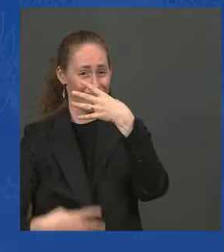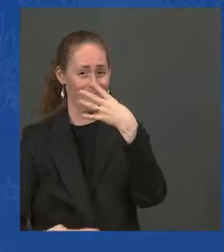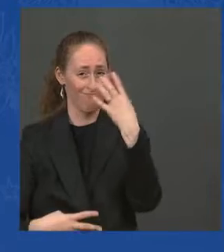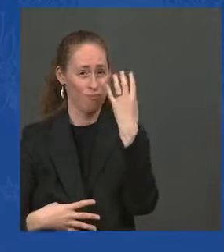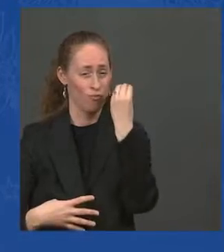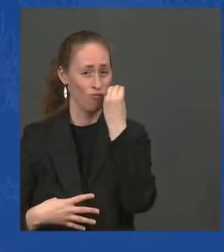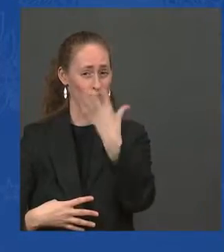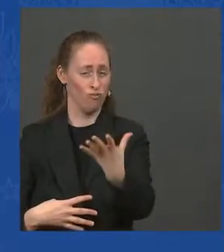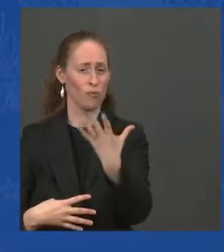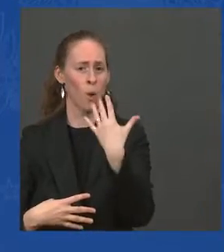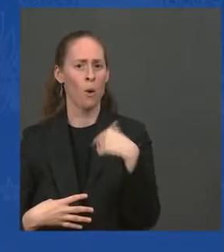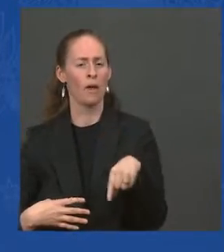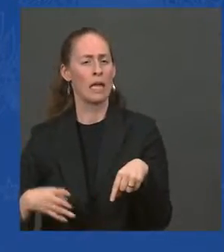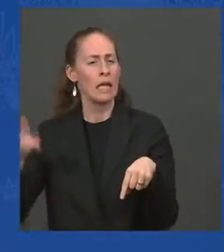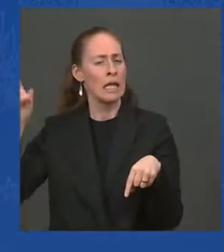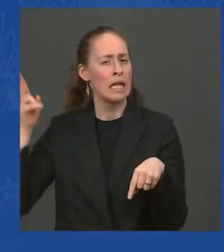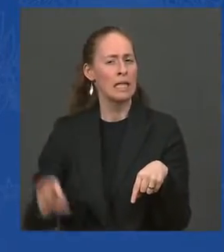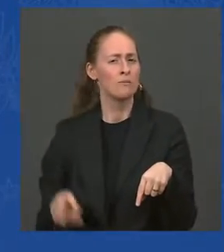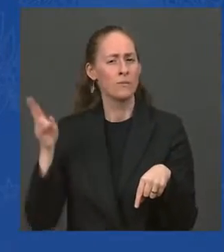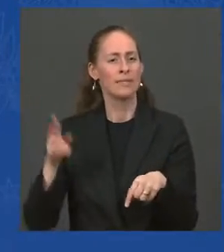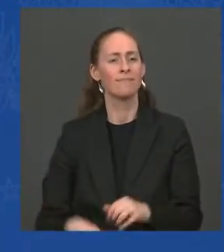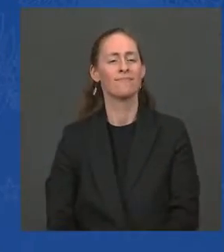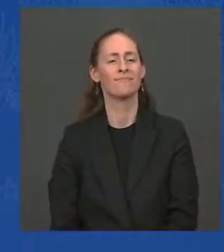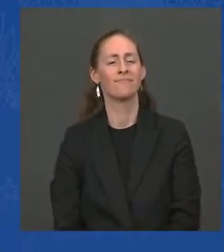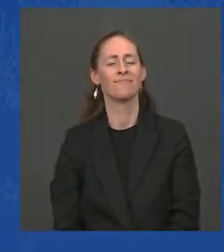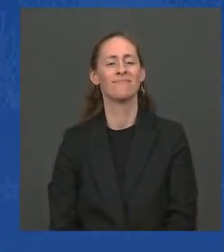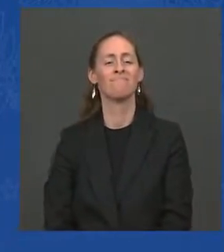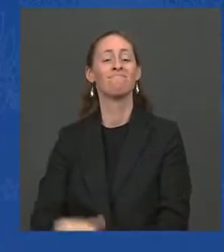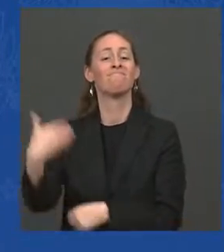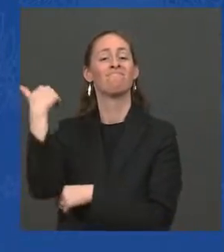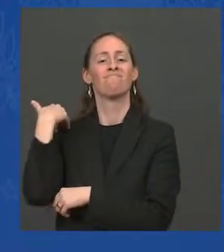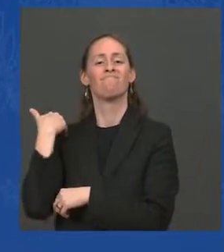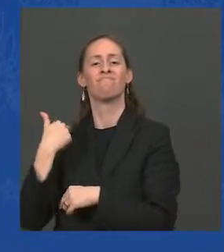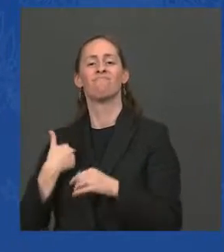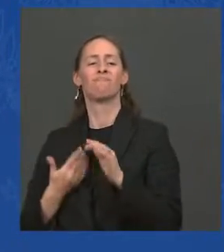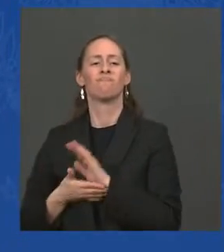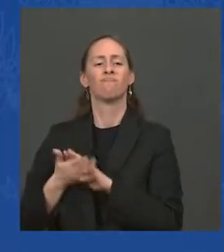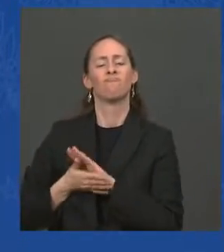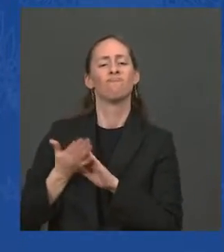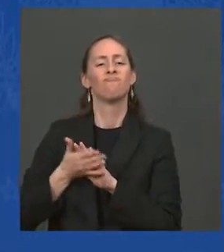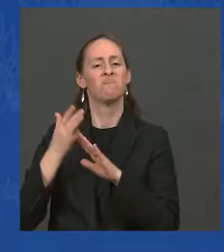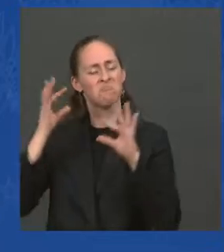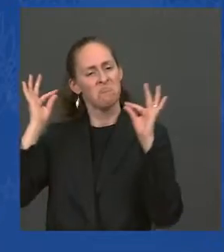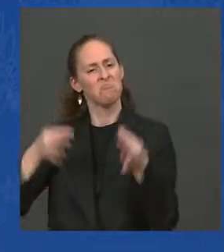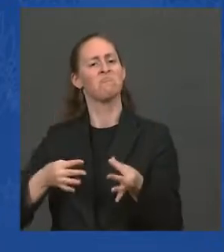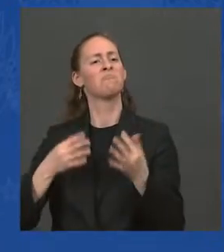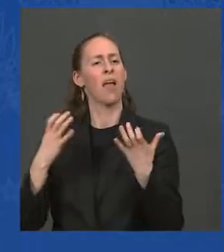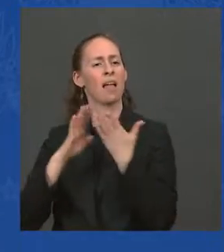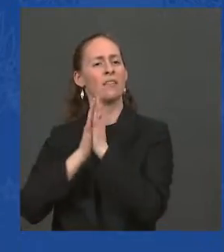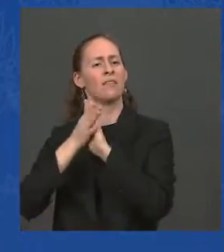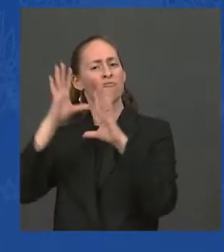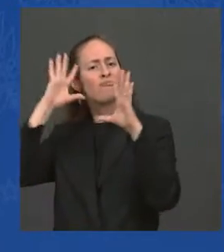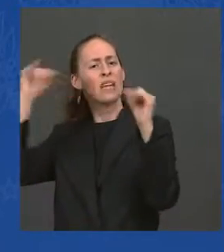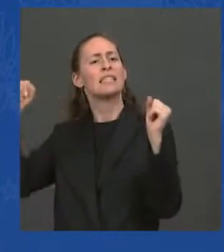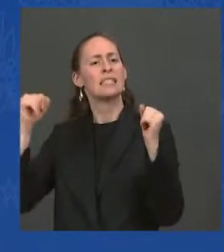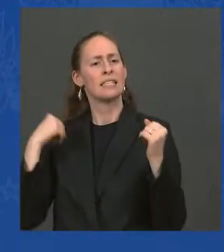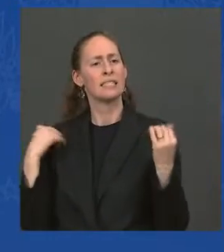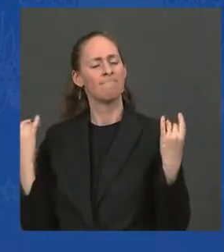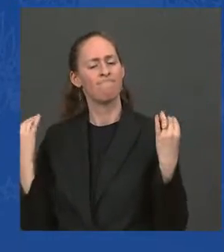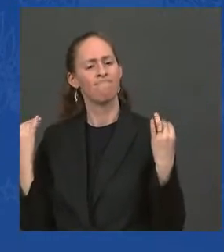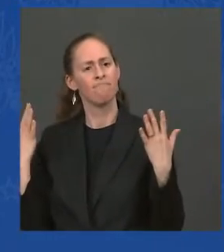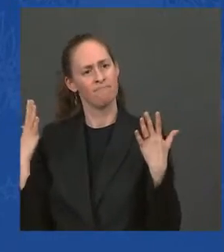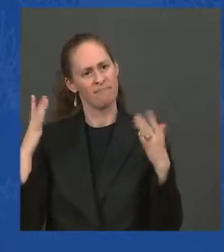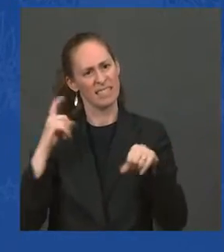for president believing it was time to rebuild the backbone of this nation, which I characterize as working people in the middle class. They're the ones who built the